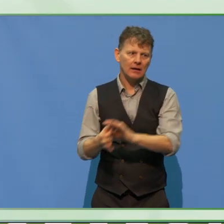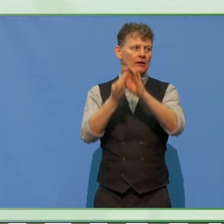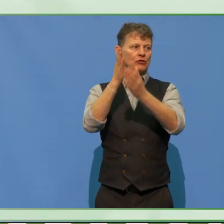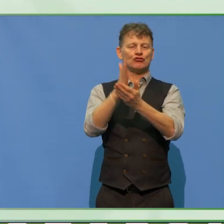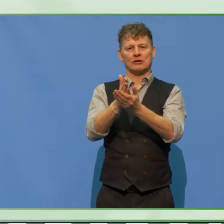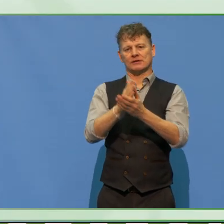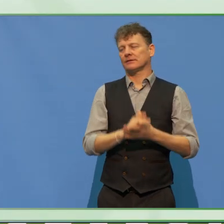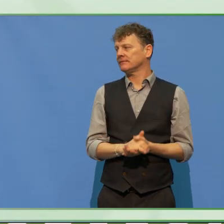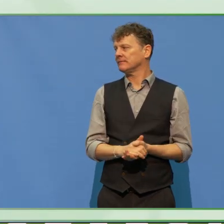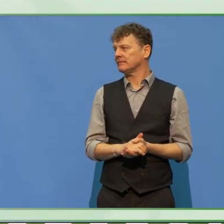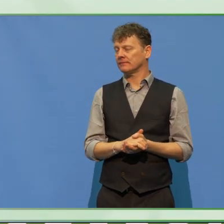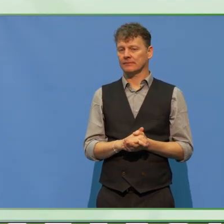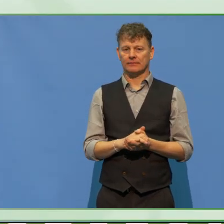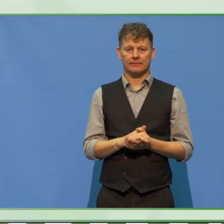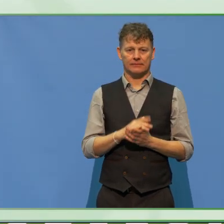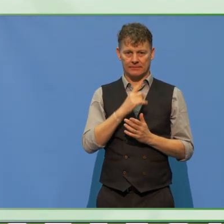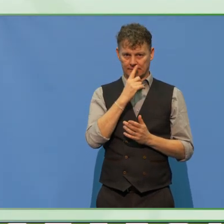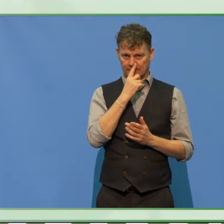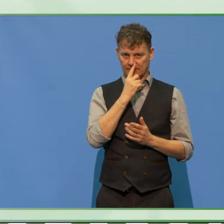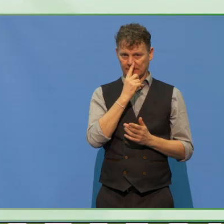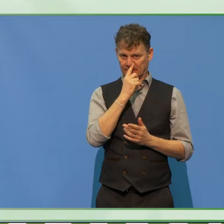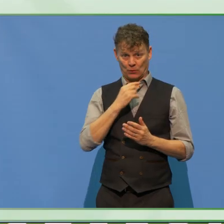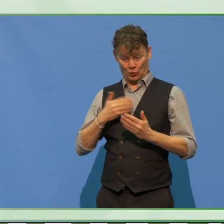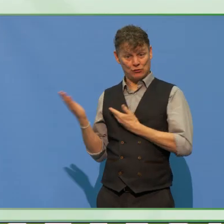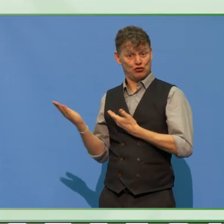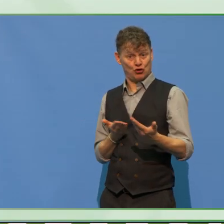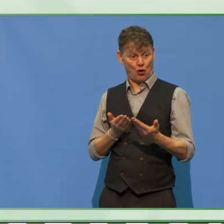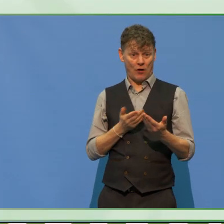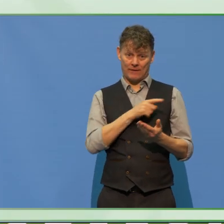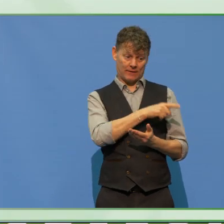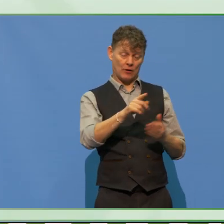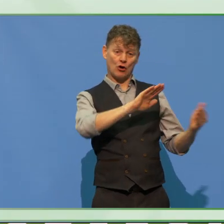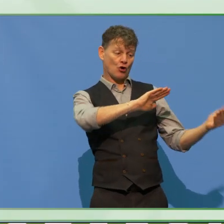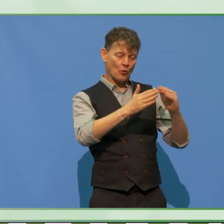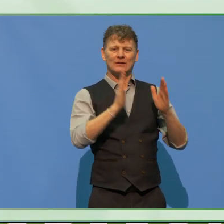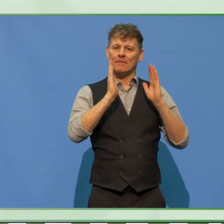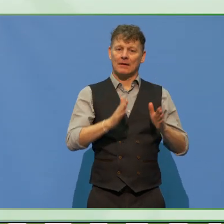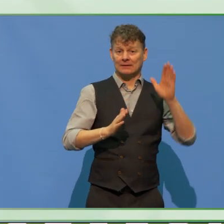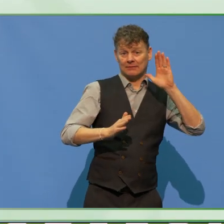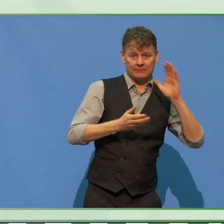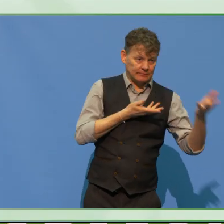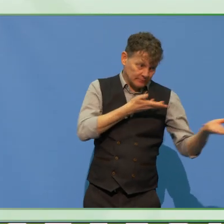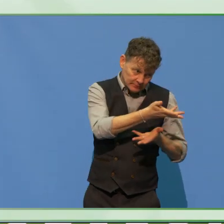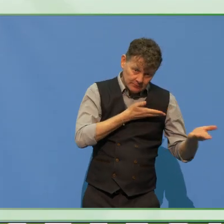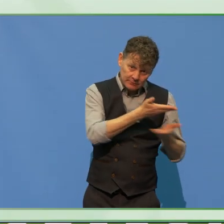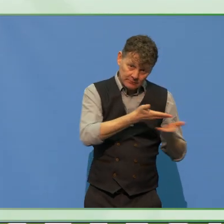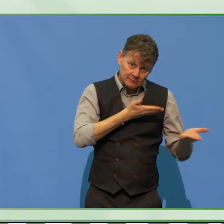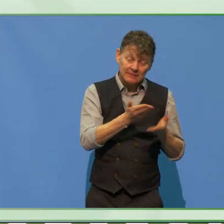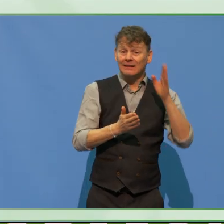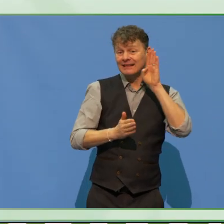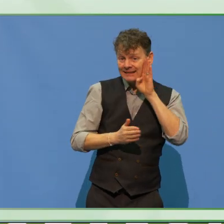the communities that you serve. You have to show yourself and prove yourself to be listening to the feedback as you build, as